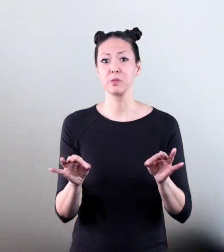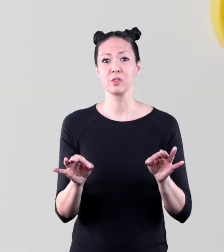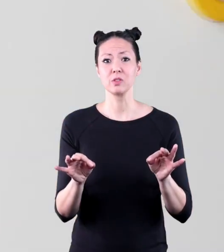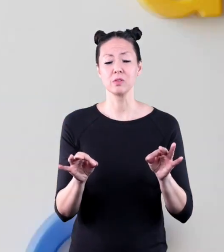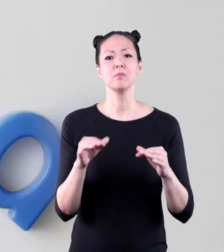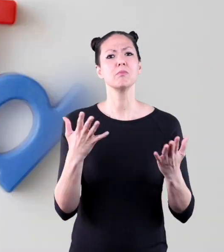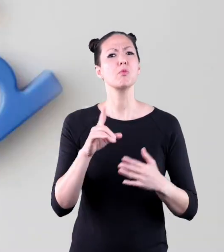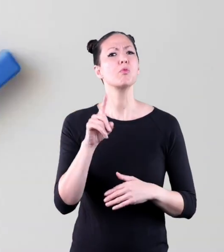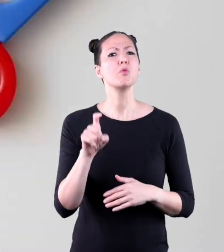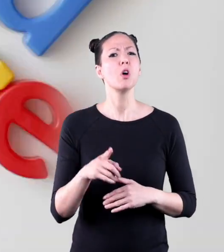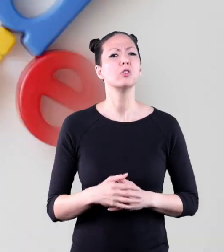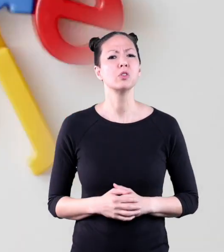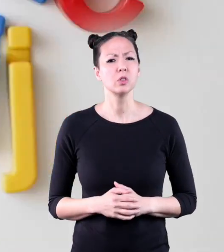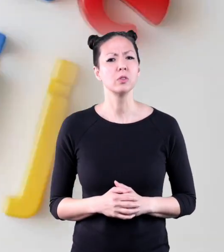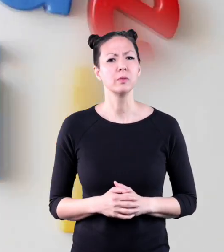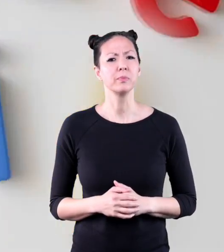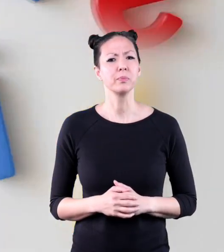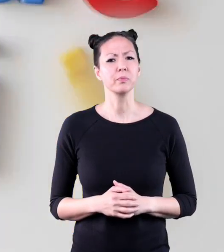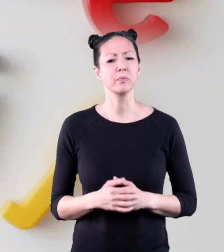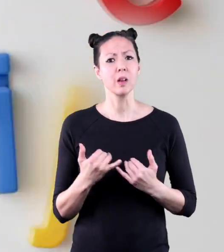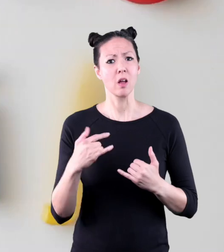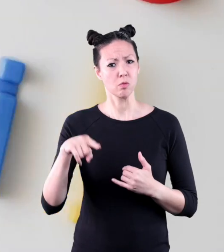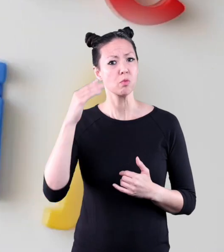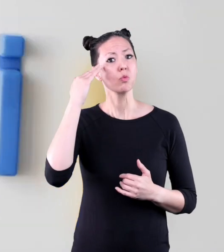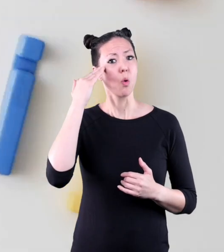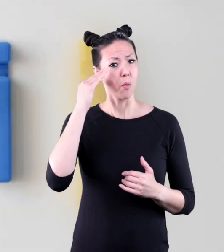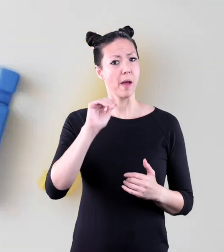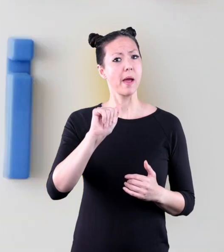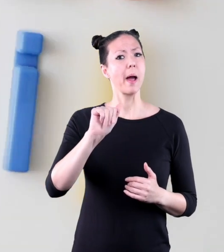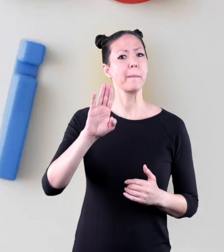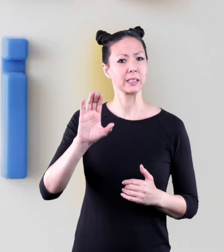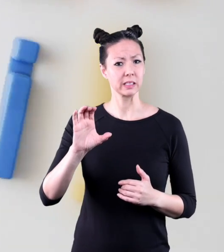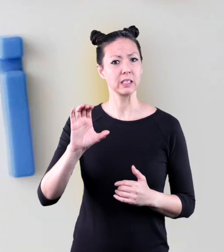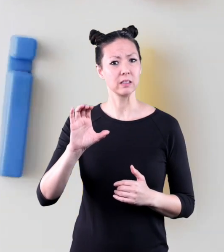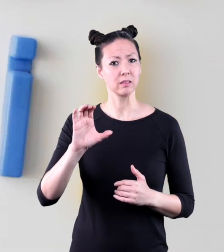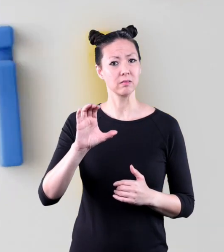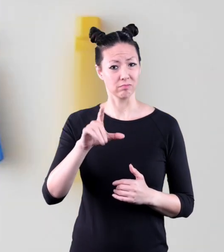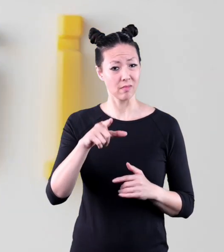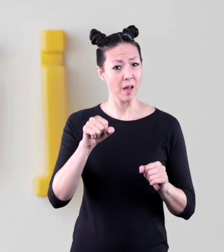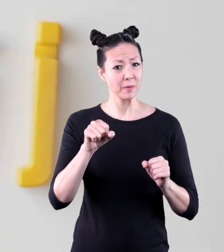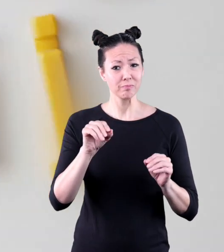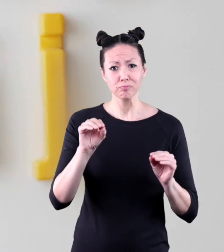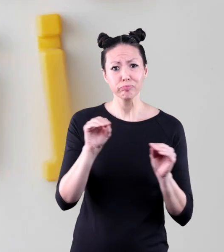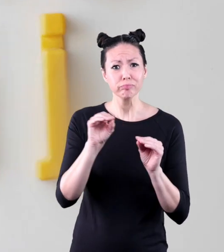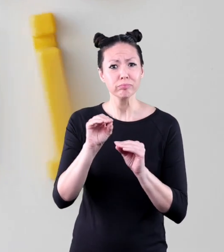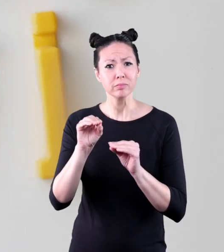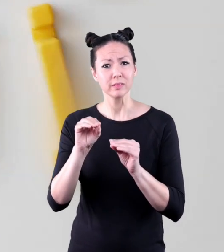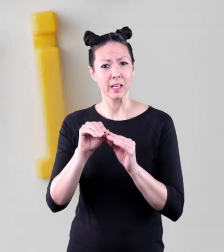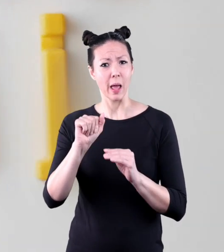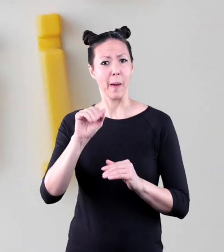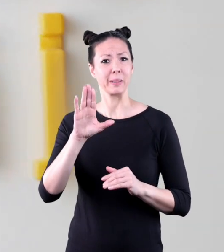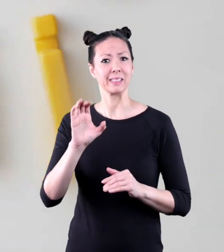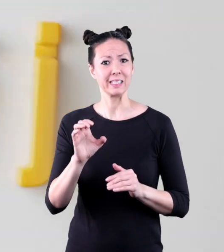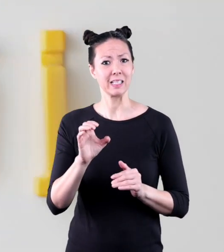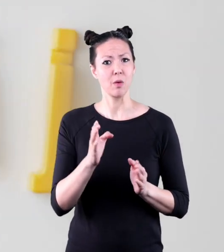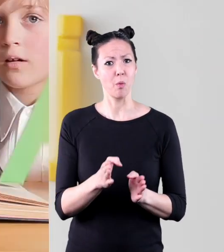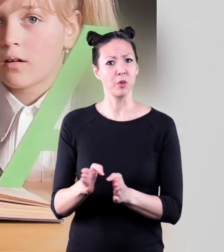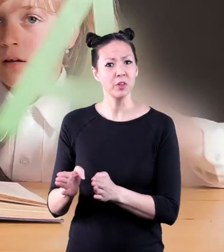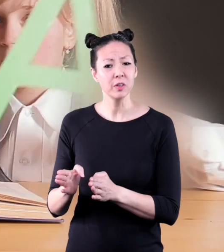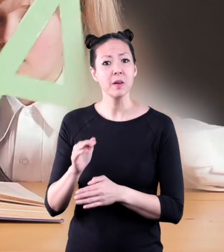language. So the question is, now that you know the alphabet, are you able to put things into alphabetical